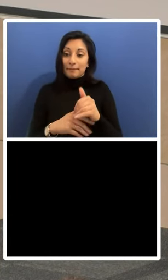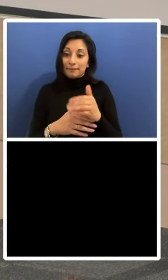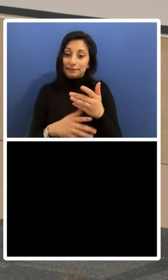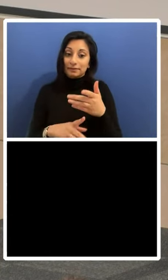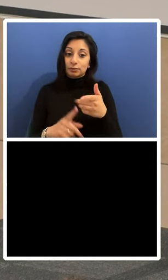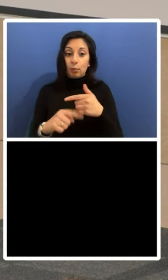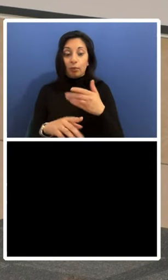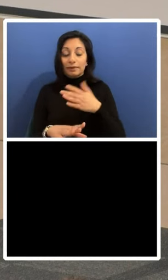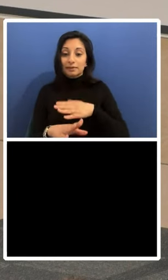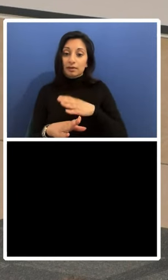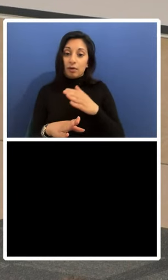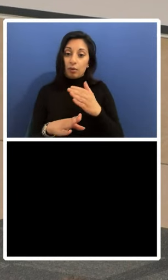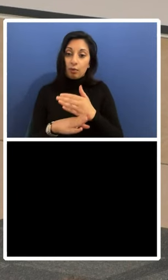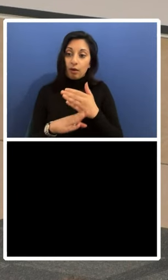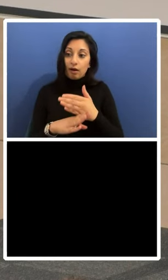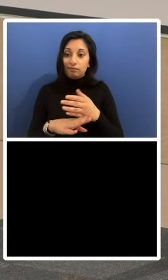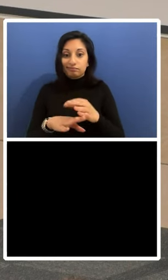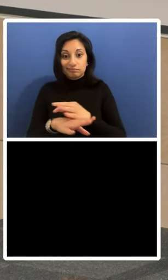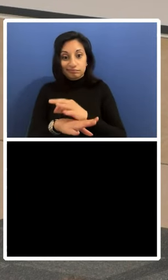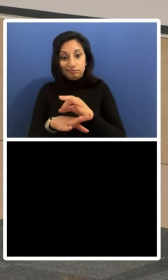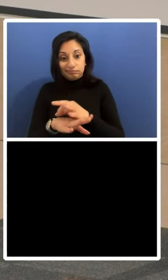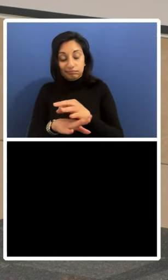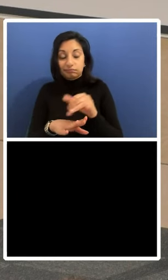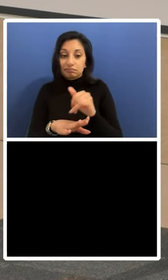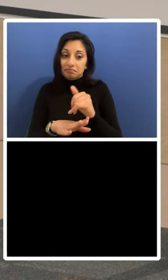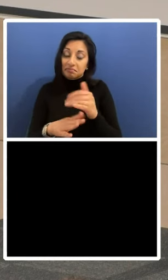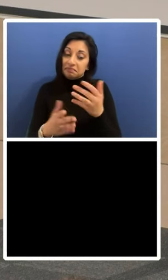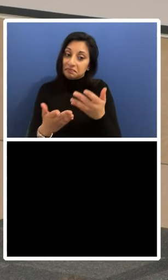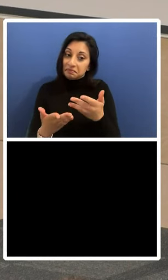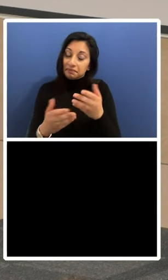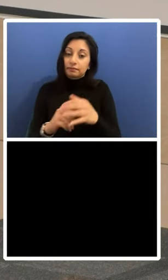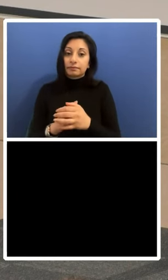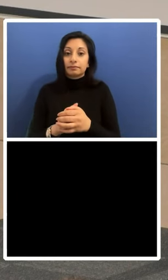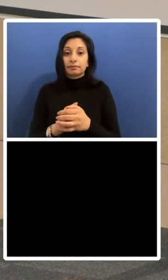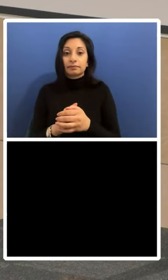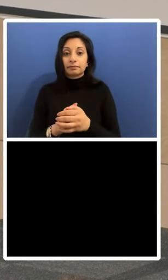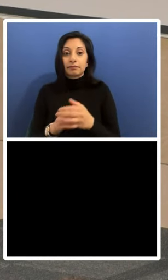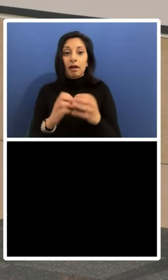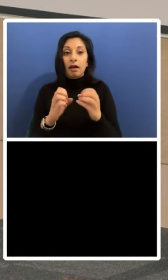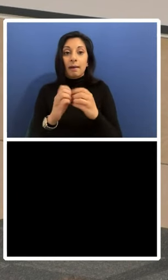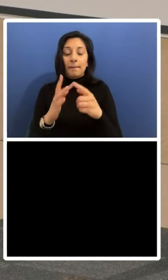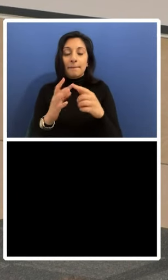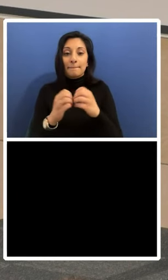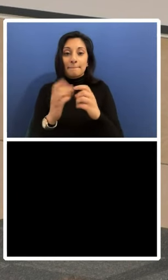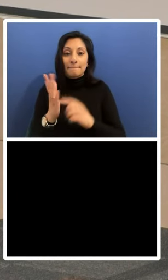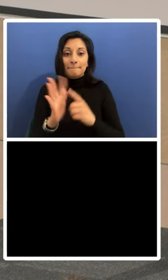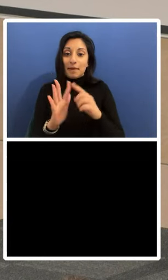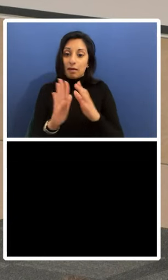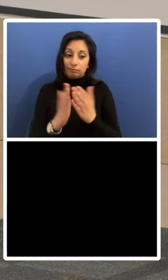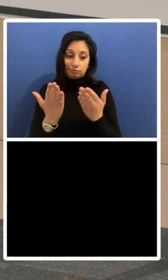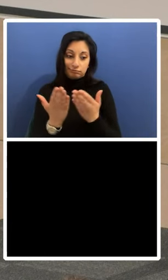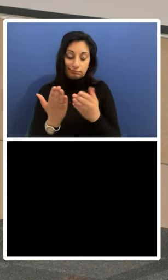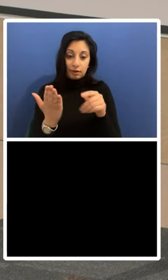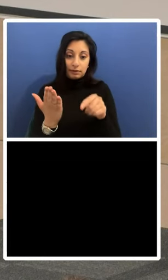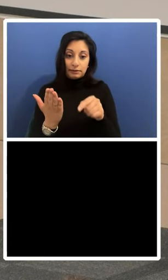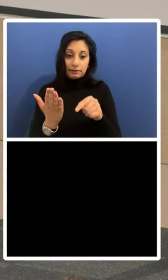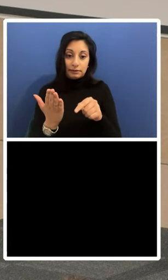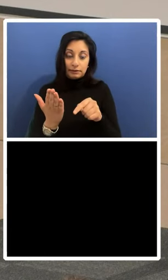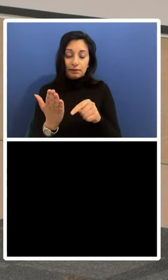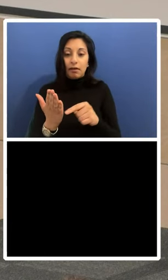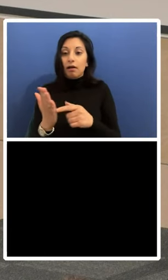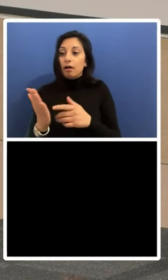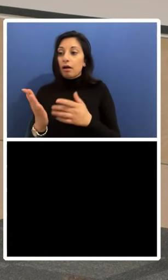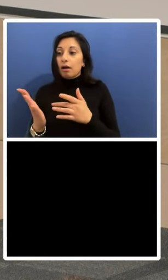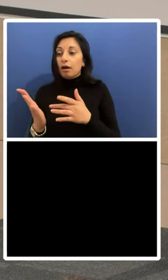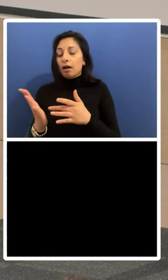know what I mean? There's this story in the Bible of the widow's mite, of the widow who puts her last two coins in the box. And Jesus says, she's given more than